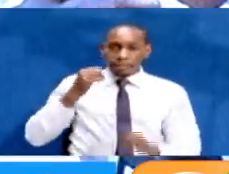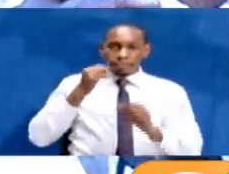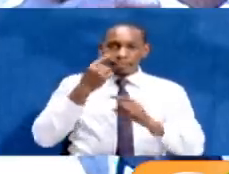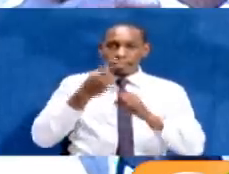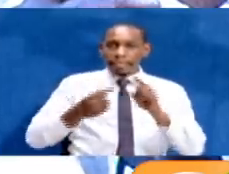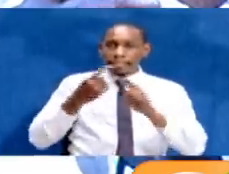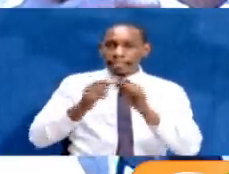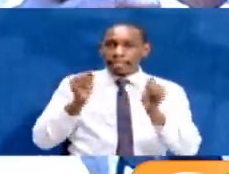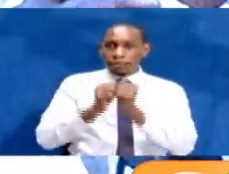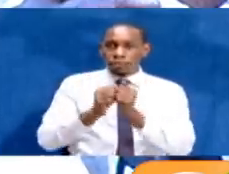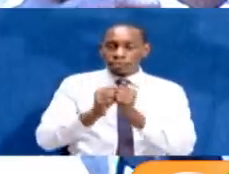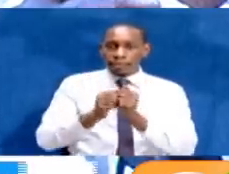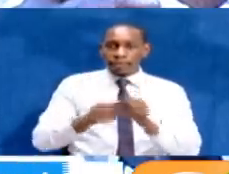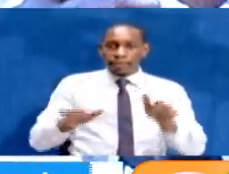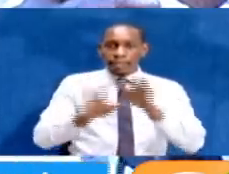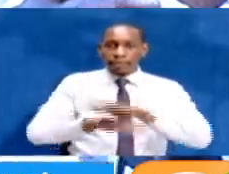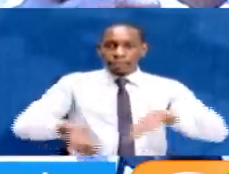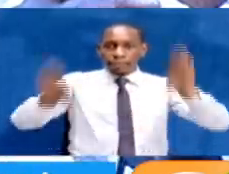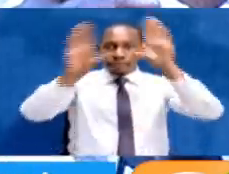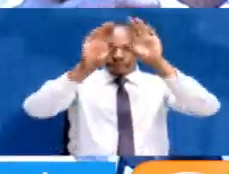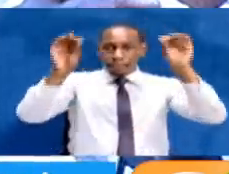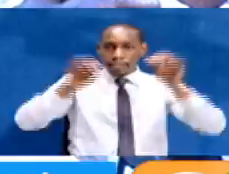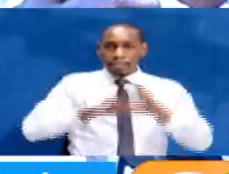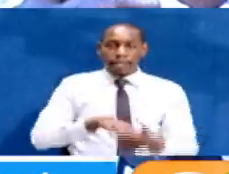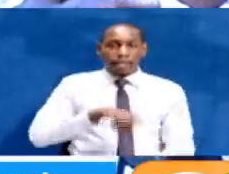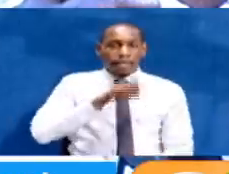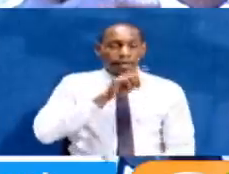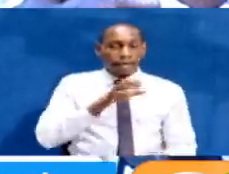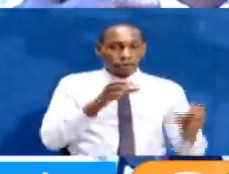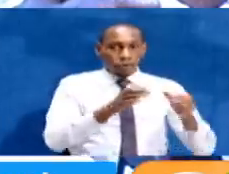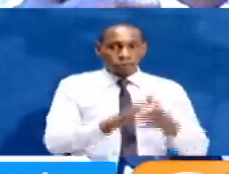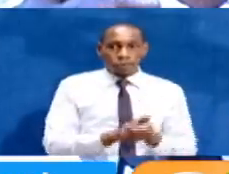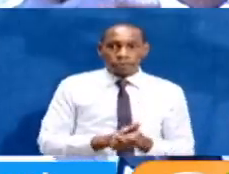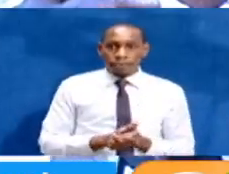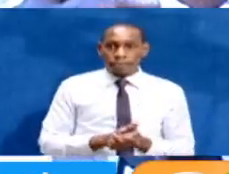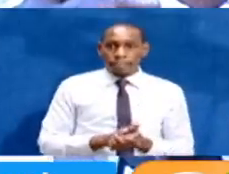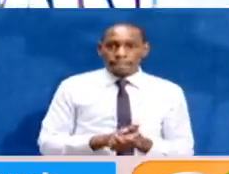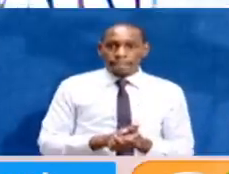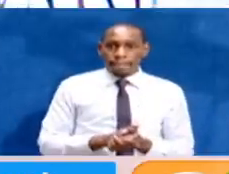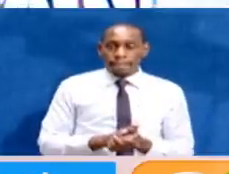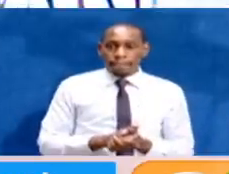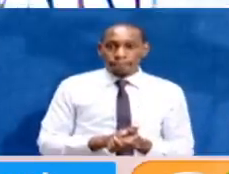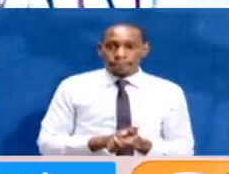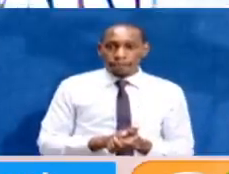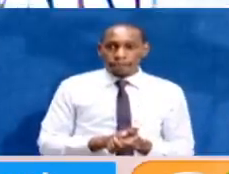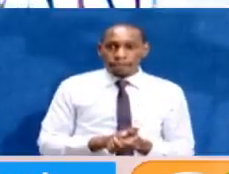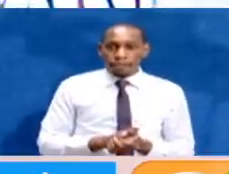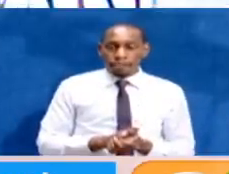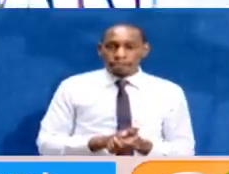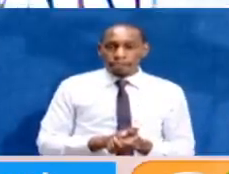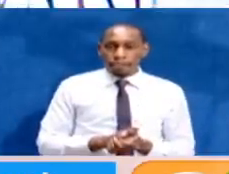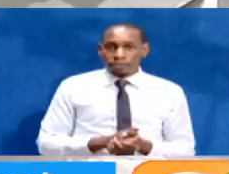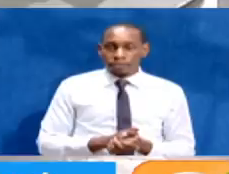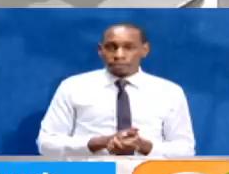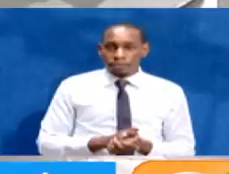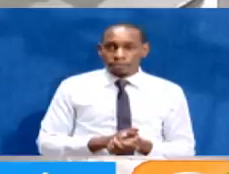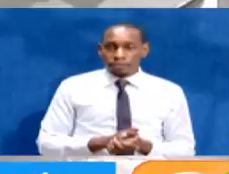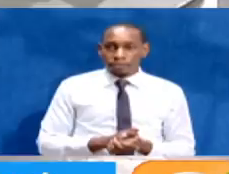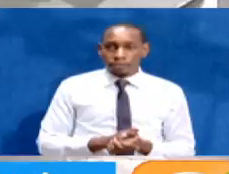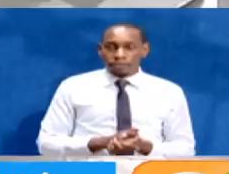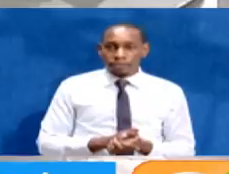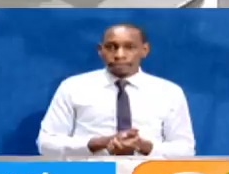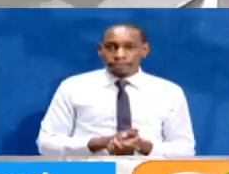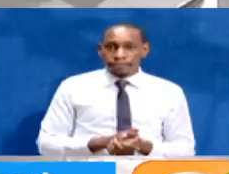years the vice president of KANU Party. He of the Mugumo tree analogy. No